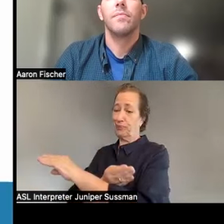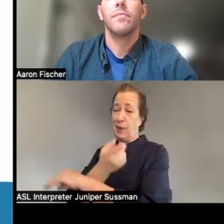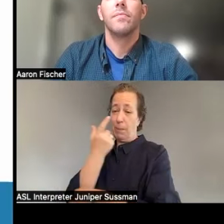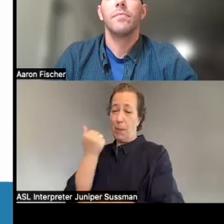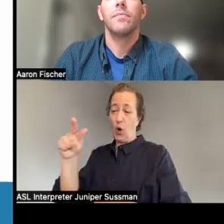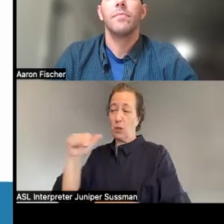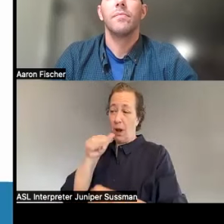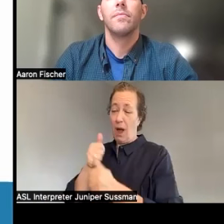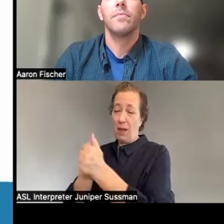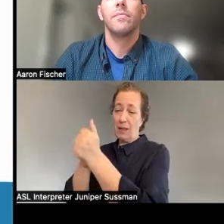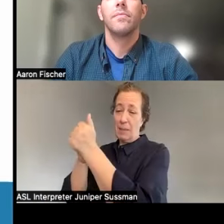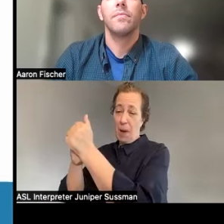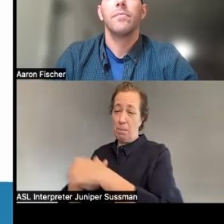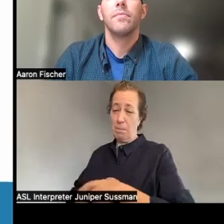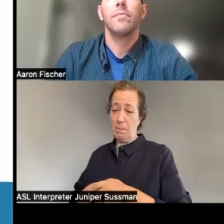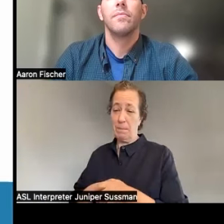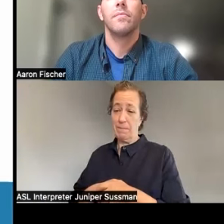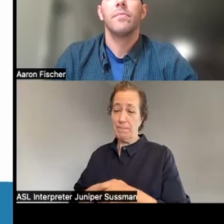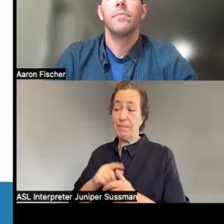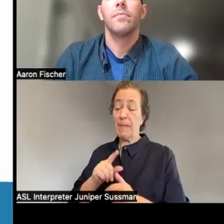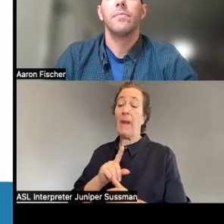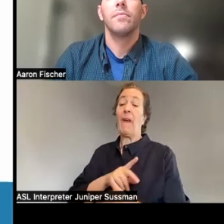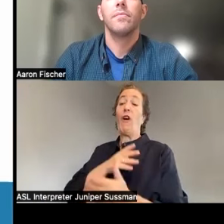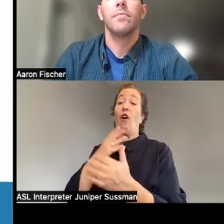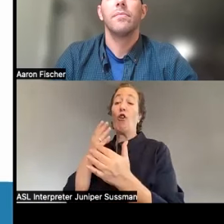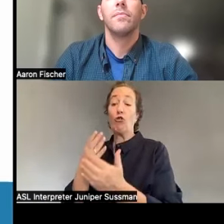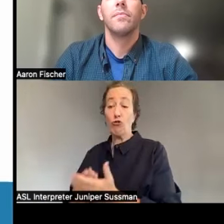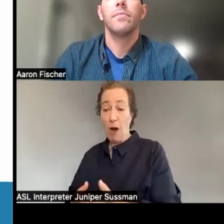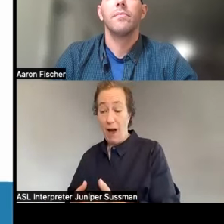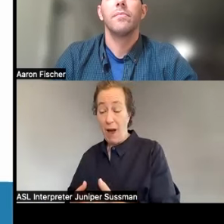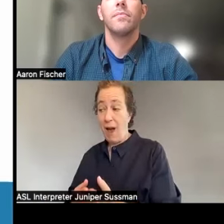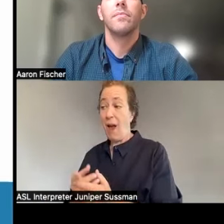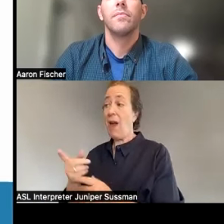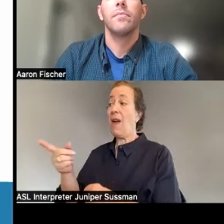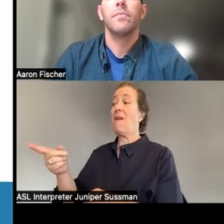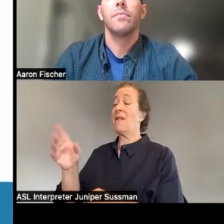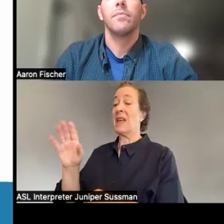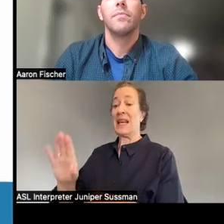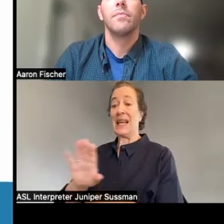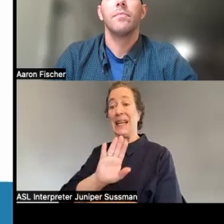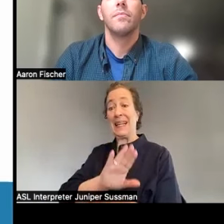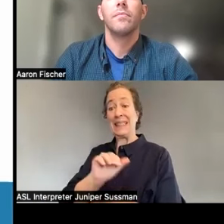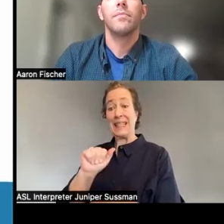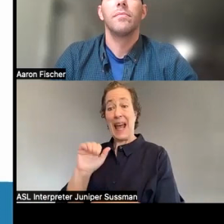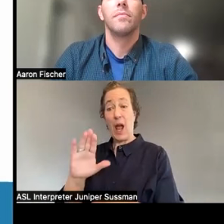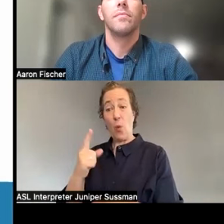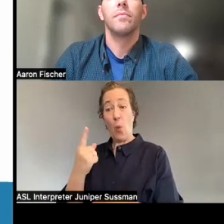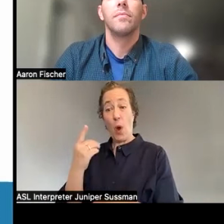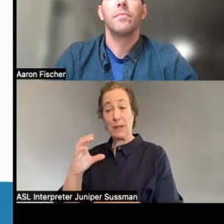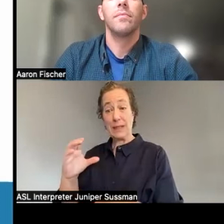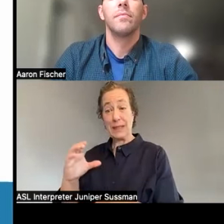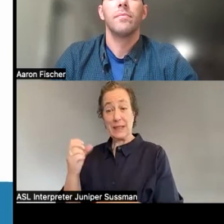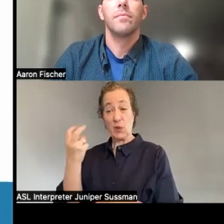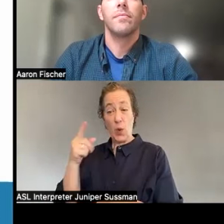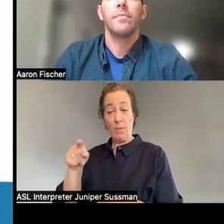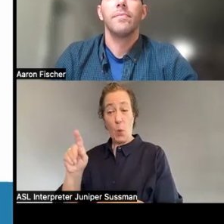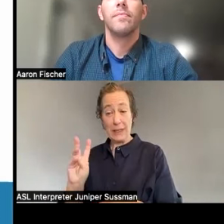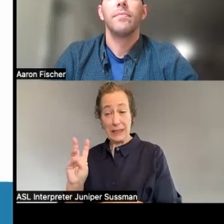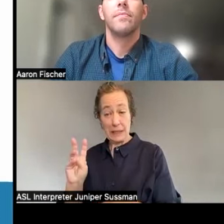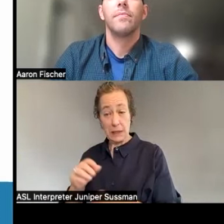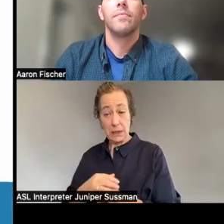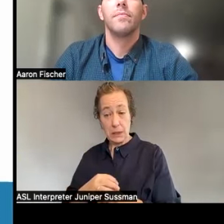long overdue checkup with a hemoglobin A1C level of 12.6. Reticent to complain, Frank finally admits